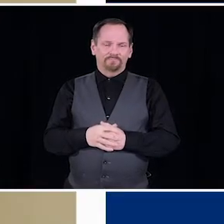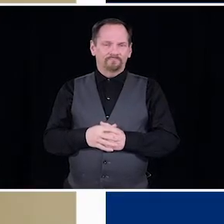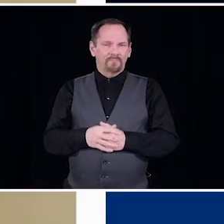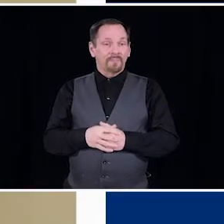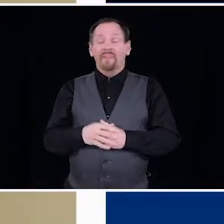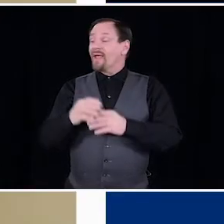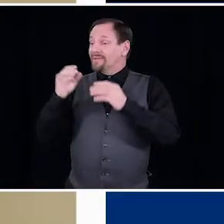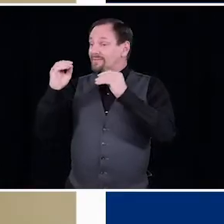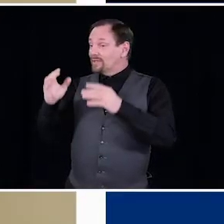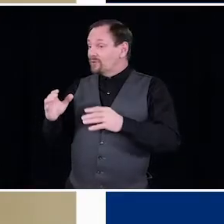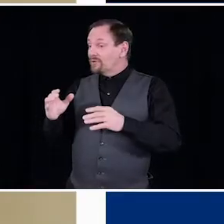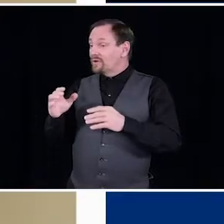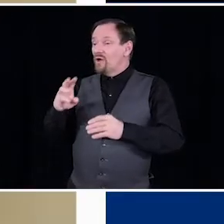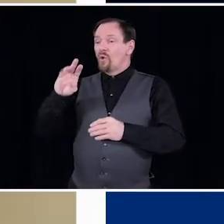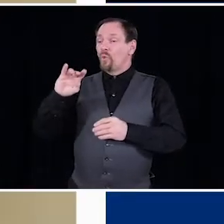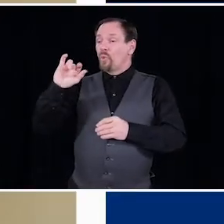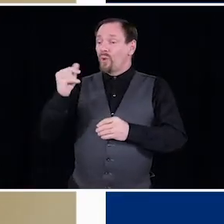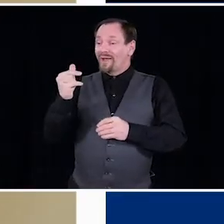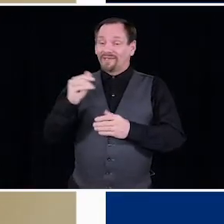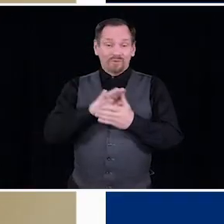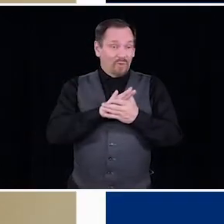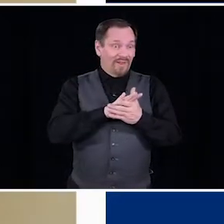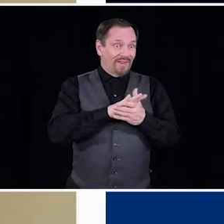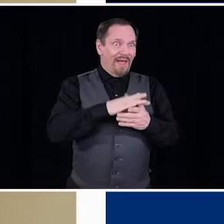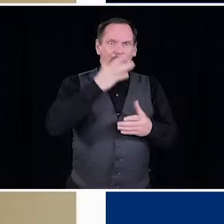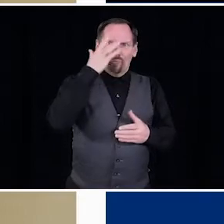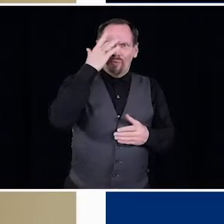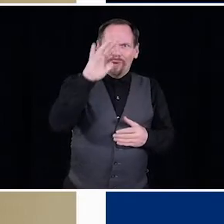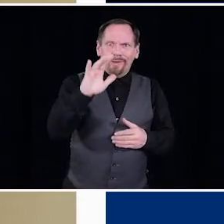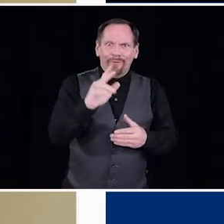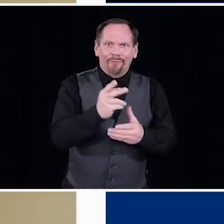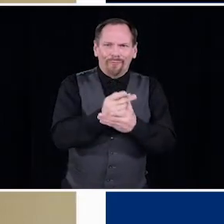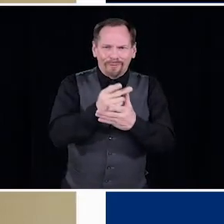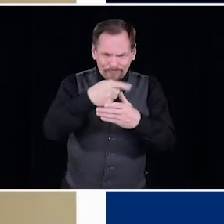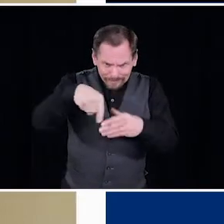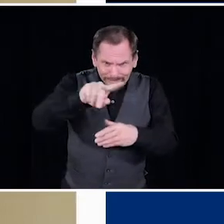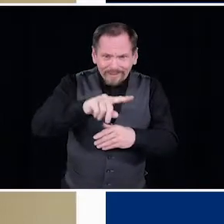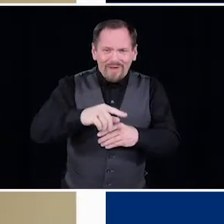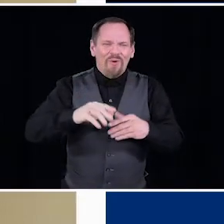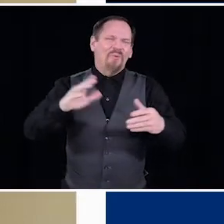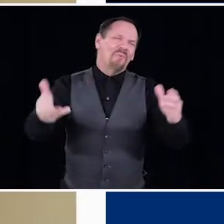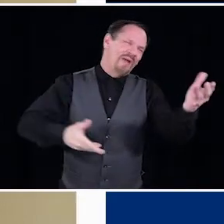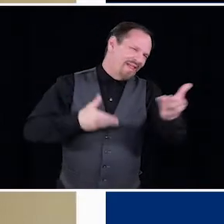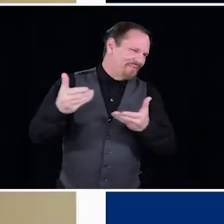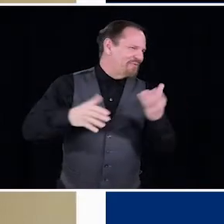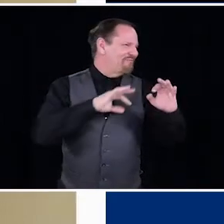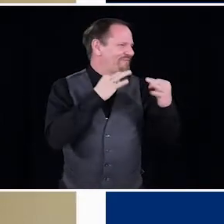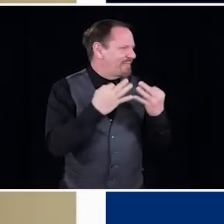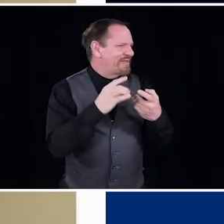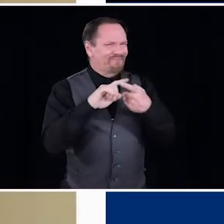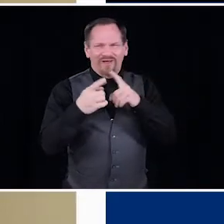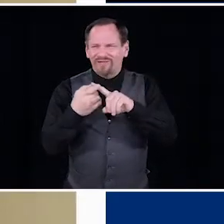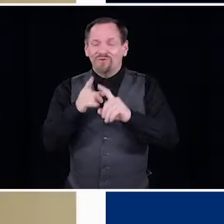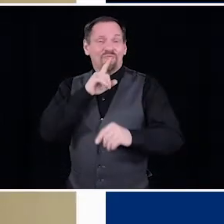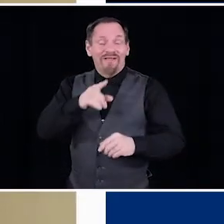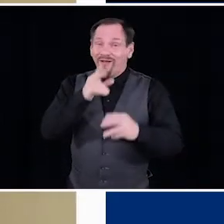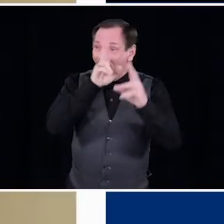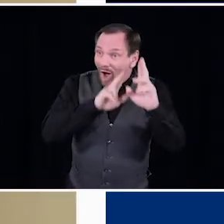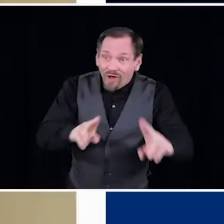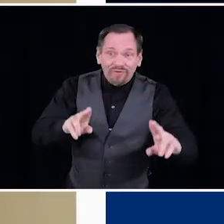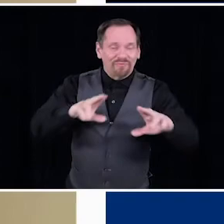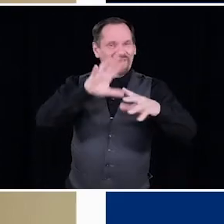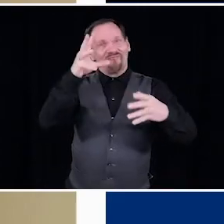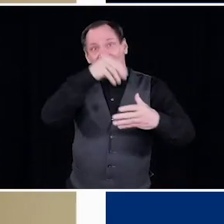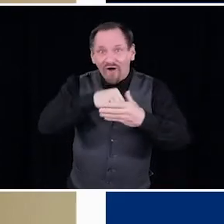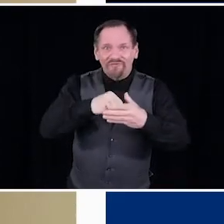To the distinguished faculty of the Whiting School and to our brilliant graduates, welcome to your beloved family and friends. It's truly an honor